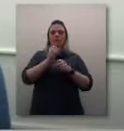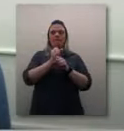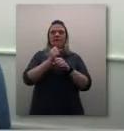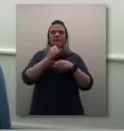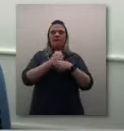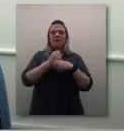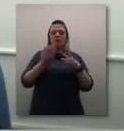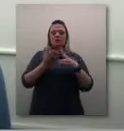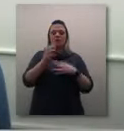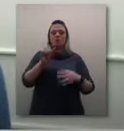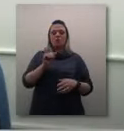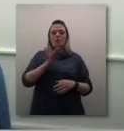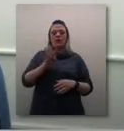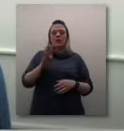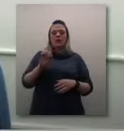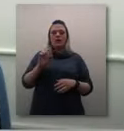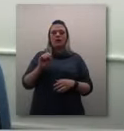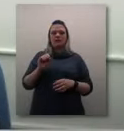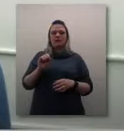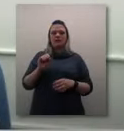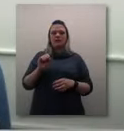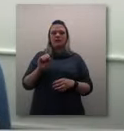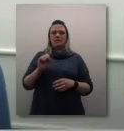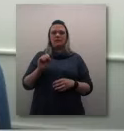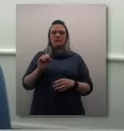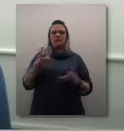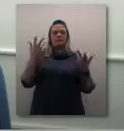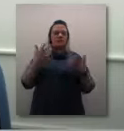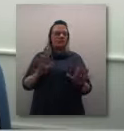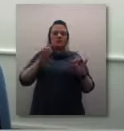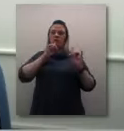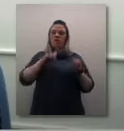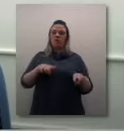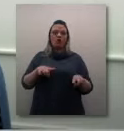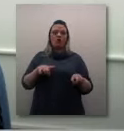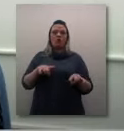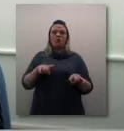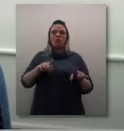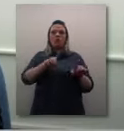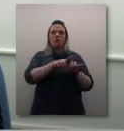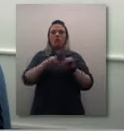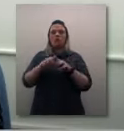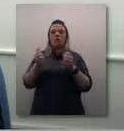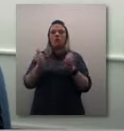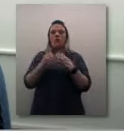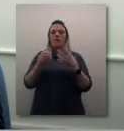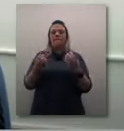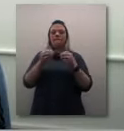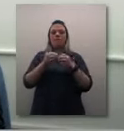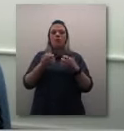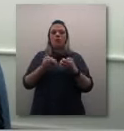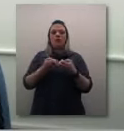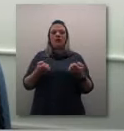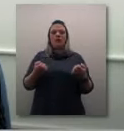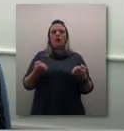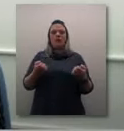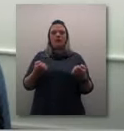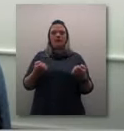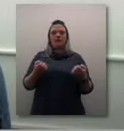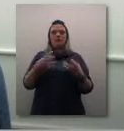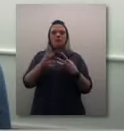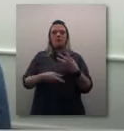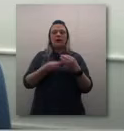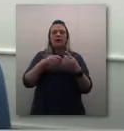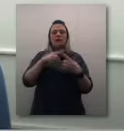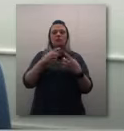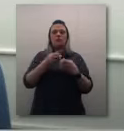by Abbott, and so we have that on order along with an additional equipment and to add to